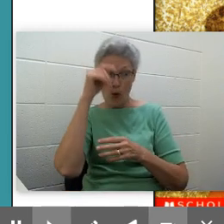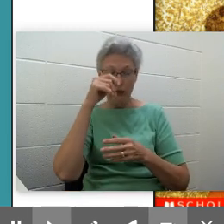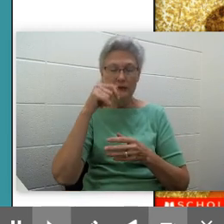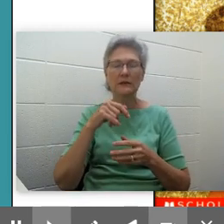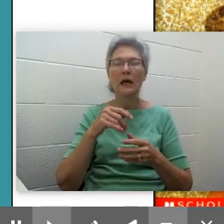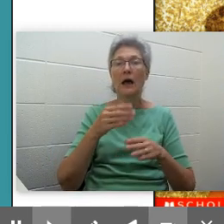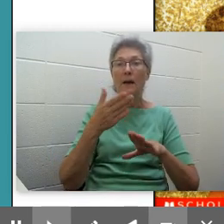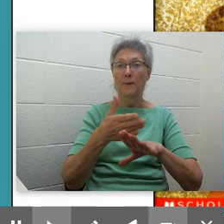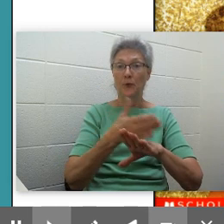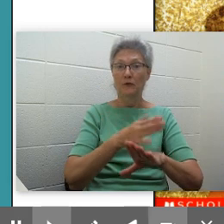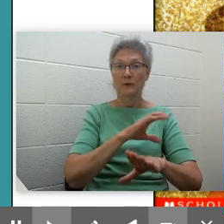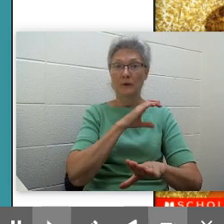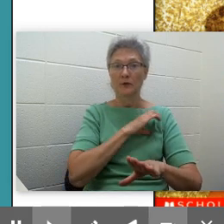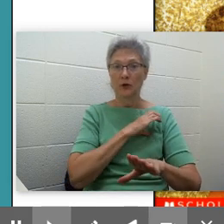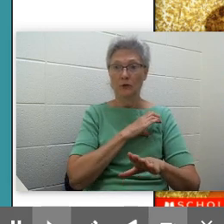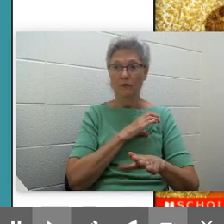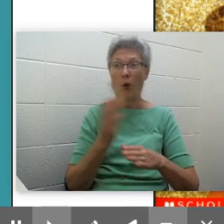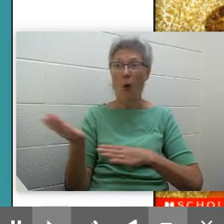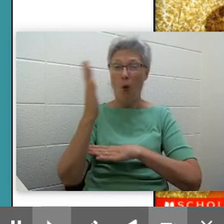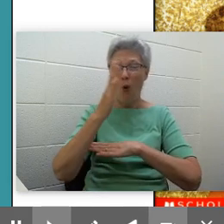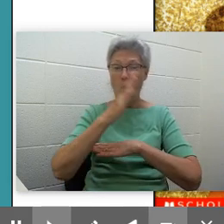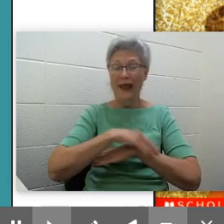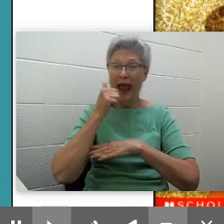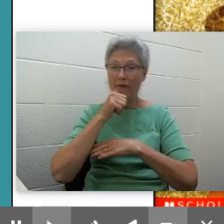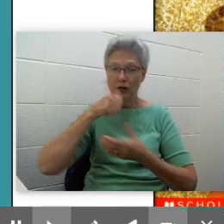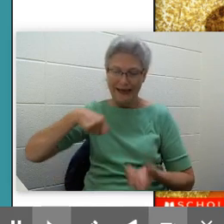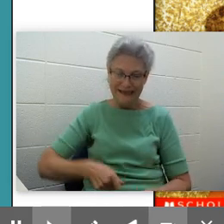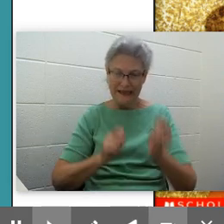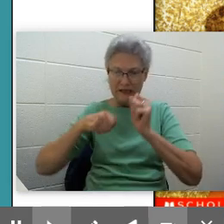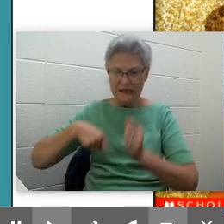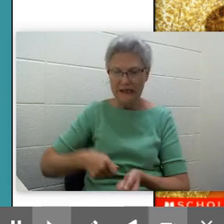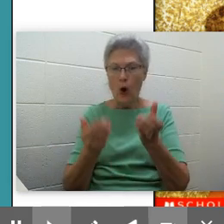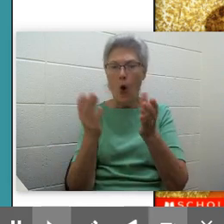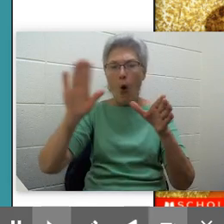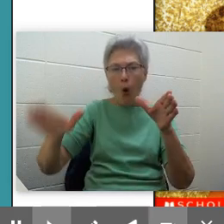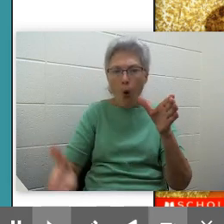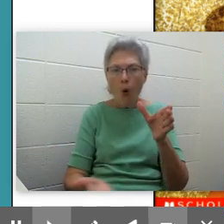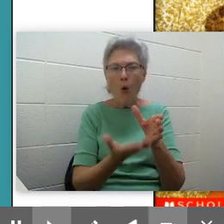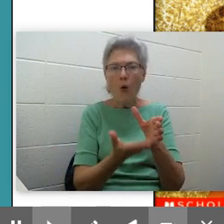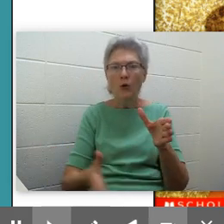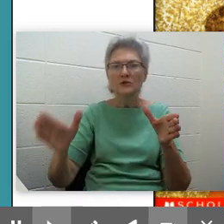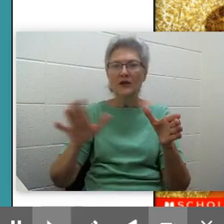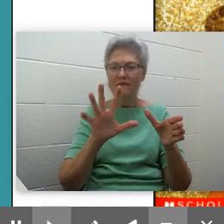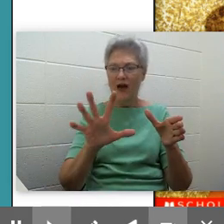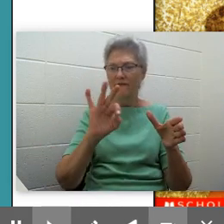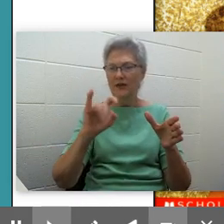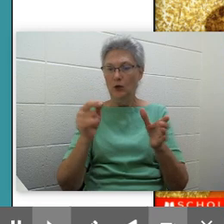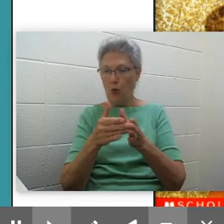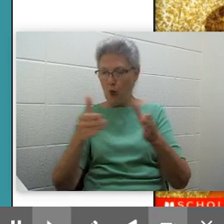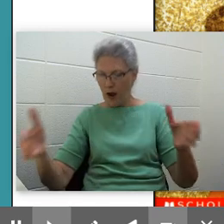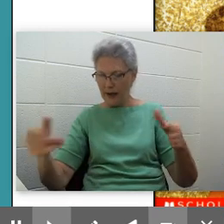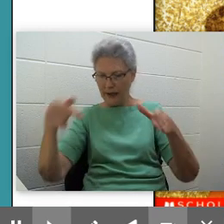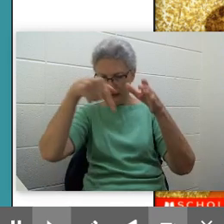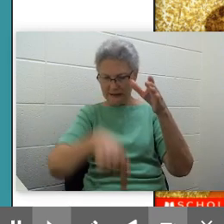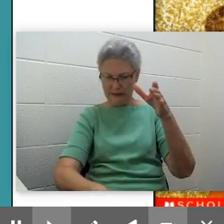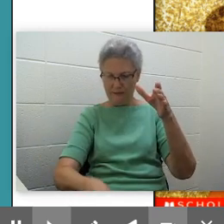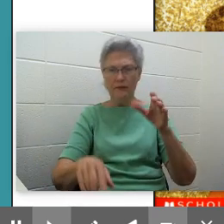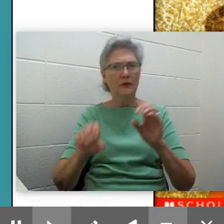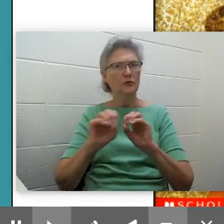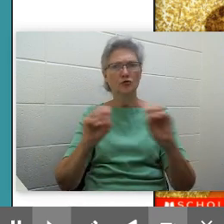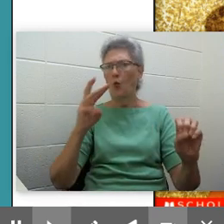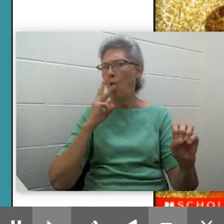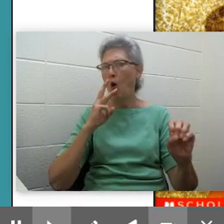day, digging holes exactly 5 feet wide and 5 feet deep. There is no lake at Camp